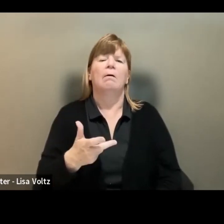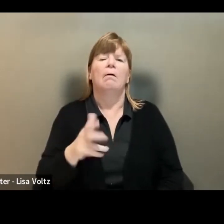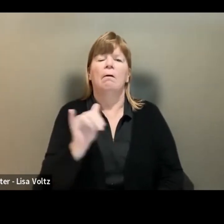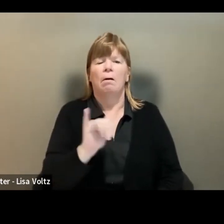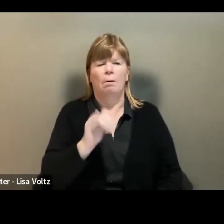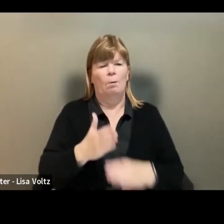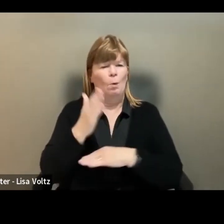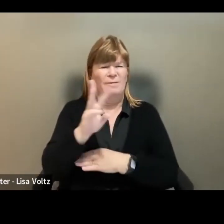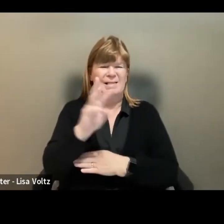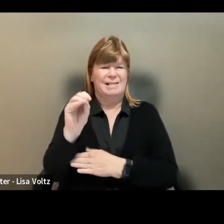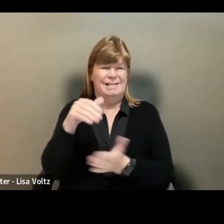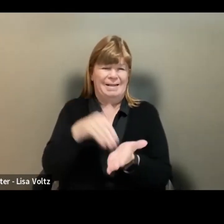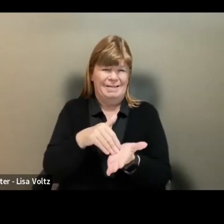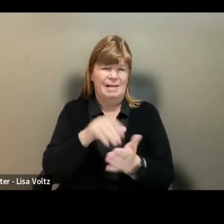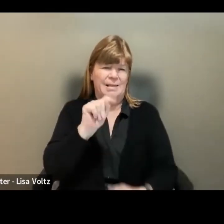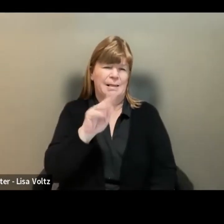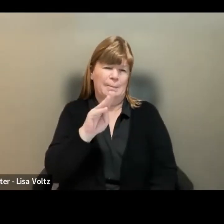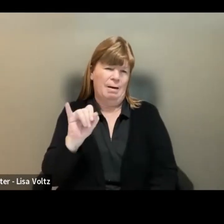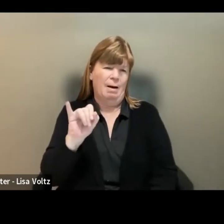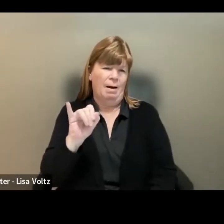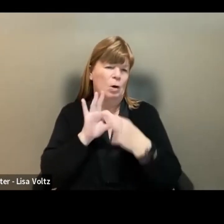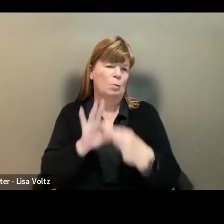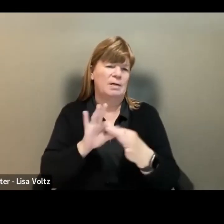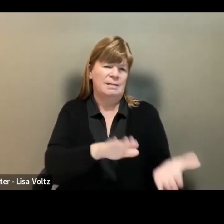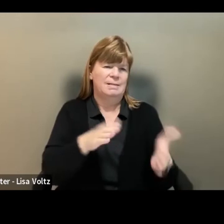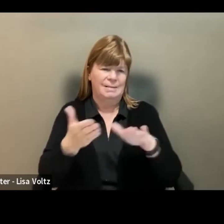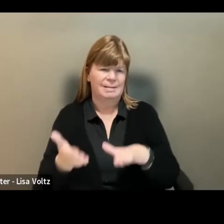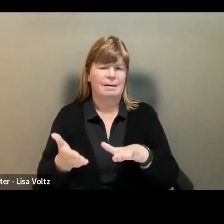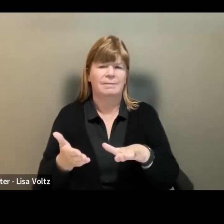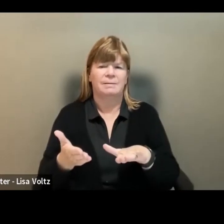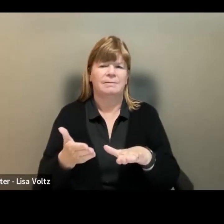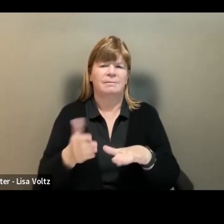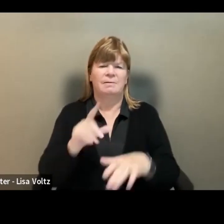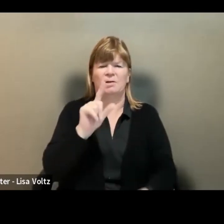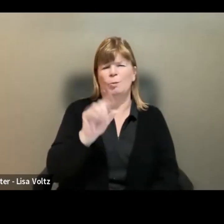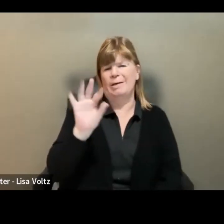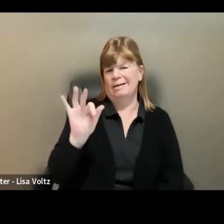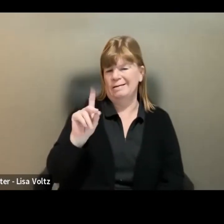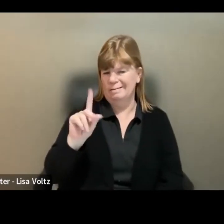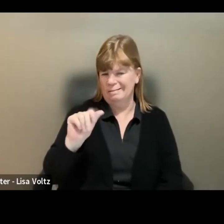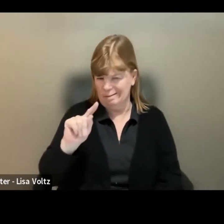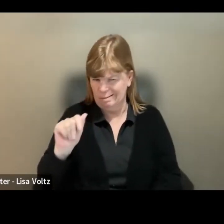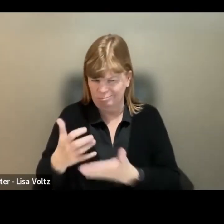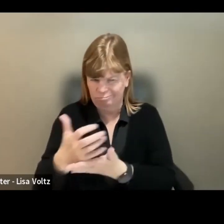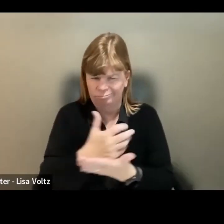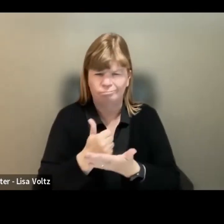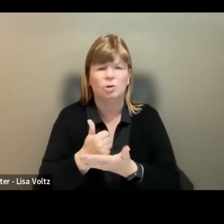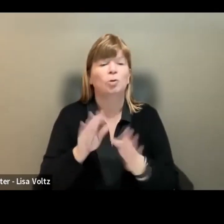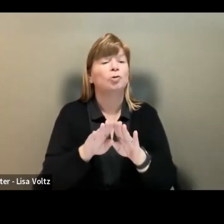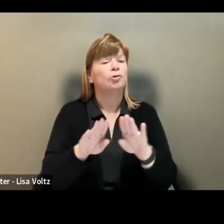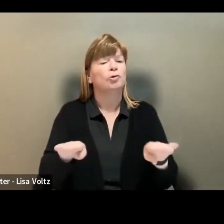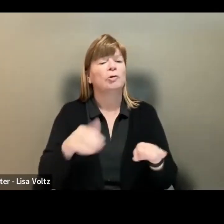over 60,000 TBI-related deaths, that being based on 2019 data. Children had